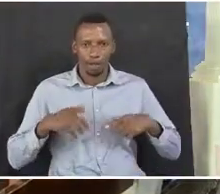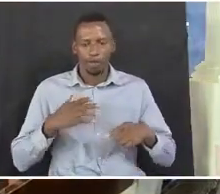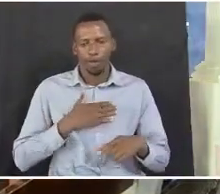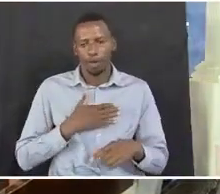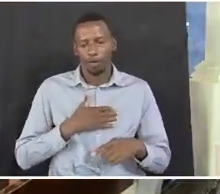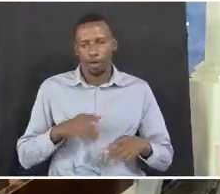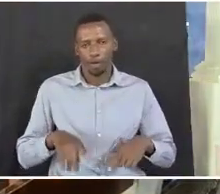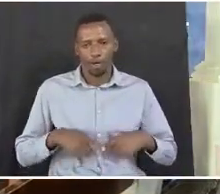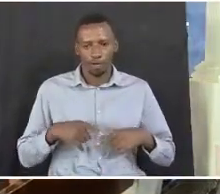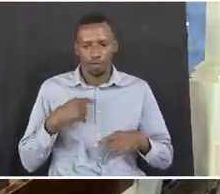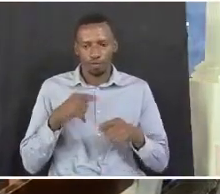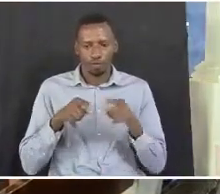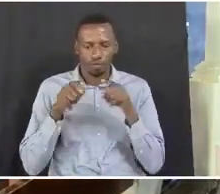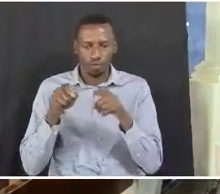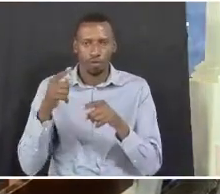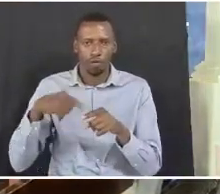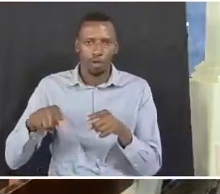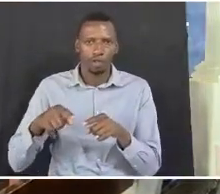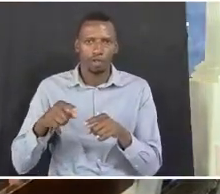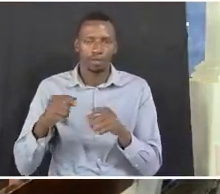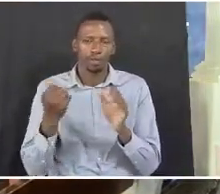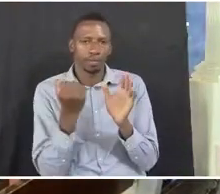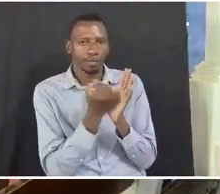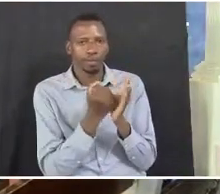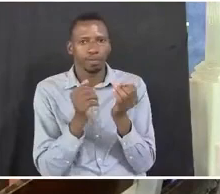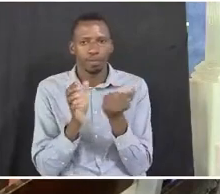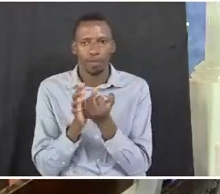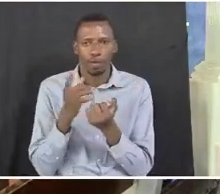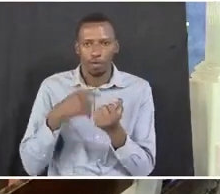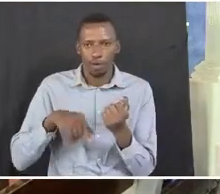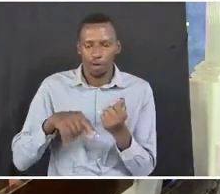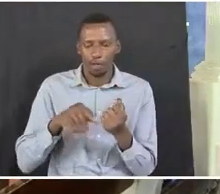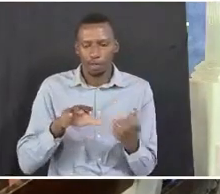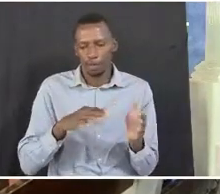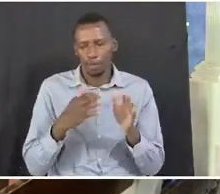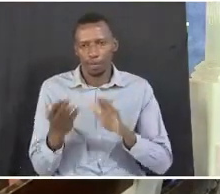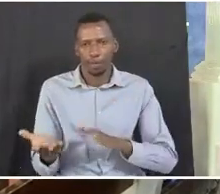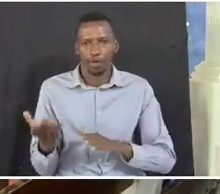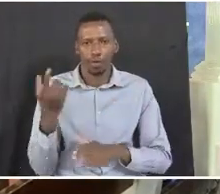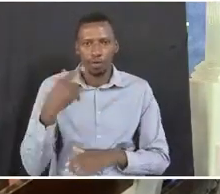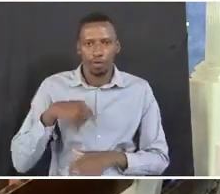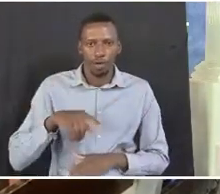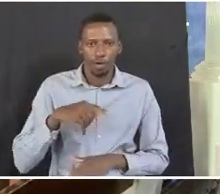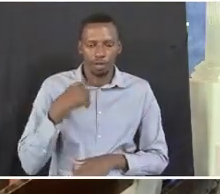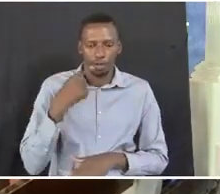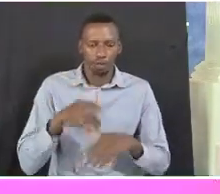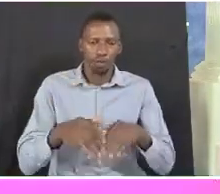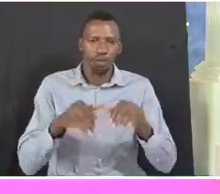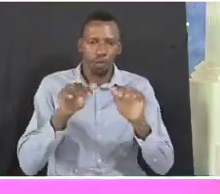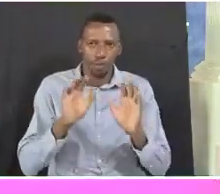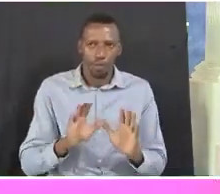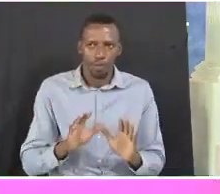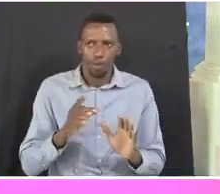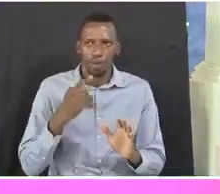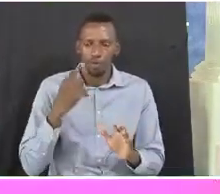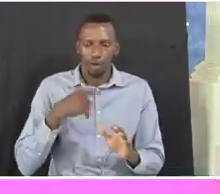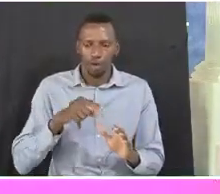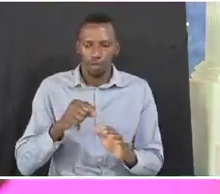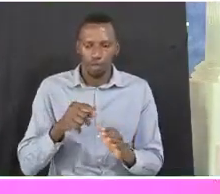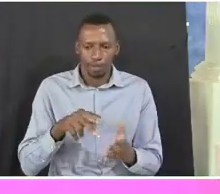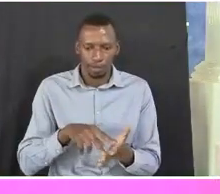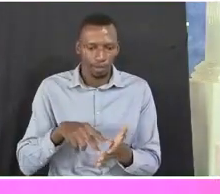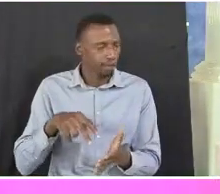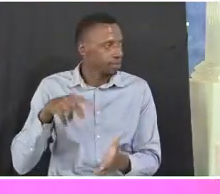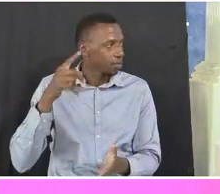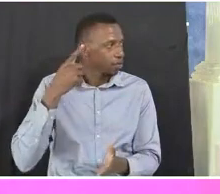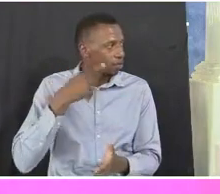was condemned for us, who was crucified for us, who died for us, who was buried for us, who was resurrected